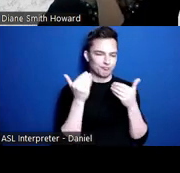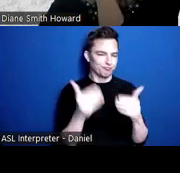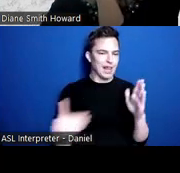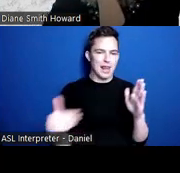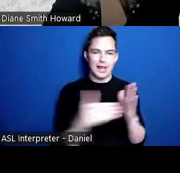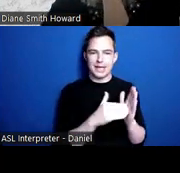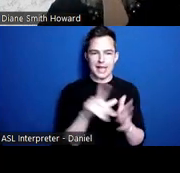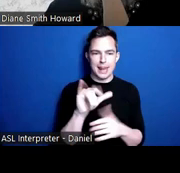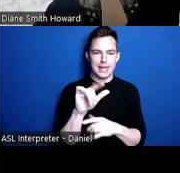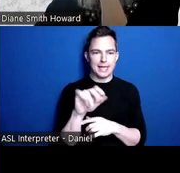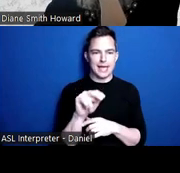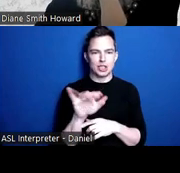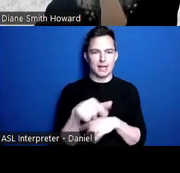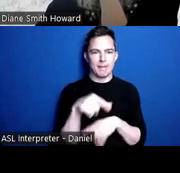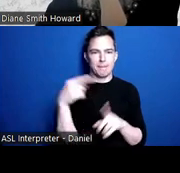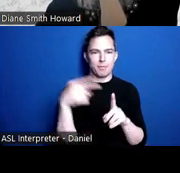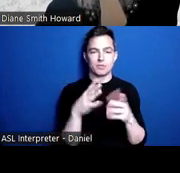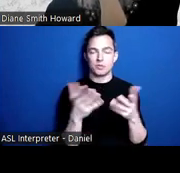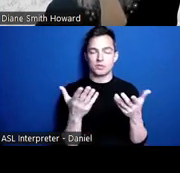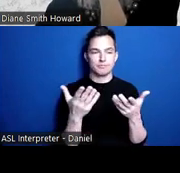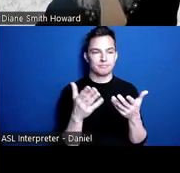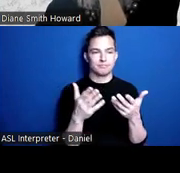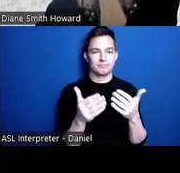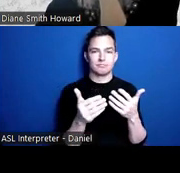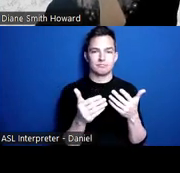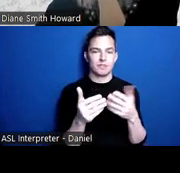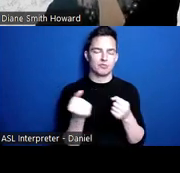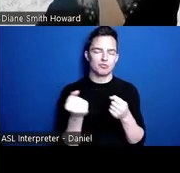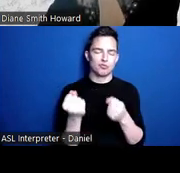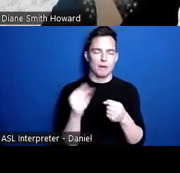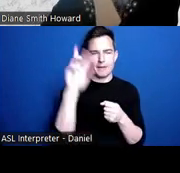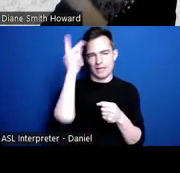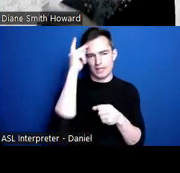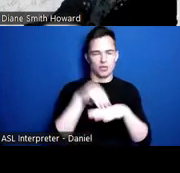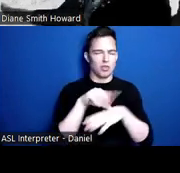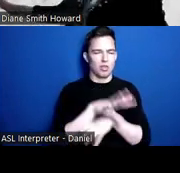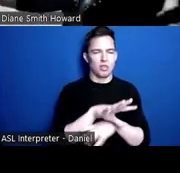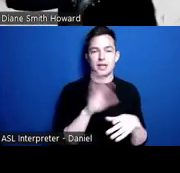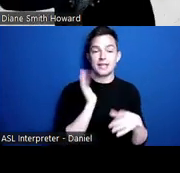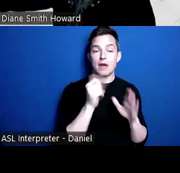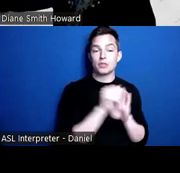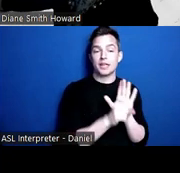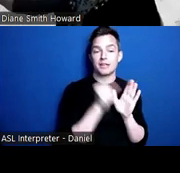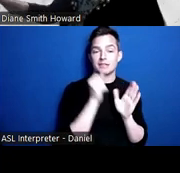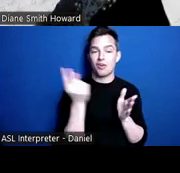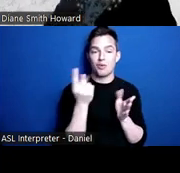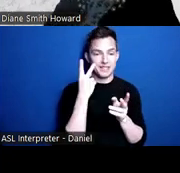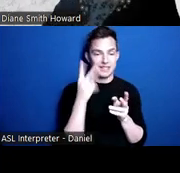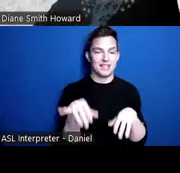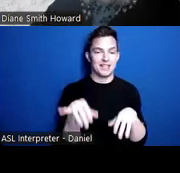So it's all very highly political, of course, and our state is not always singing the same